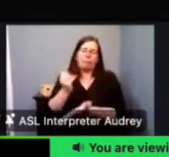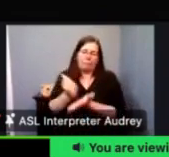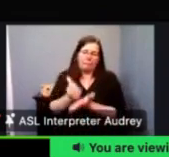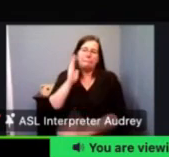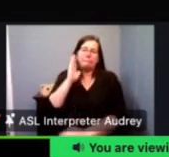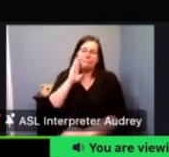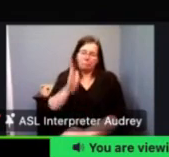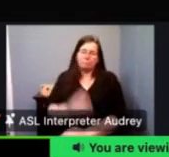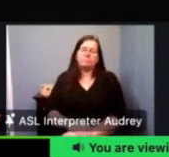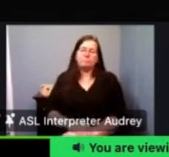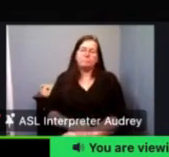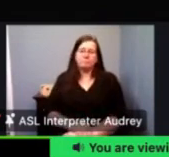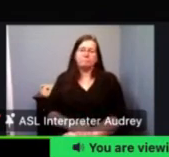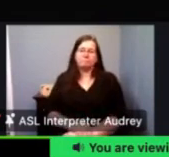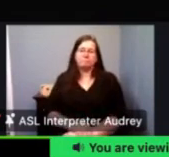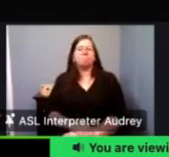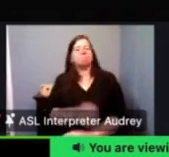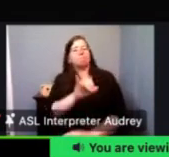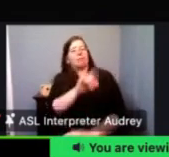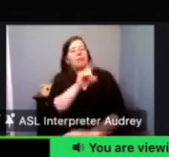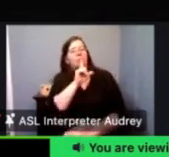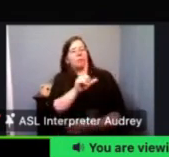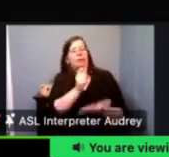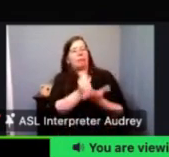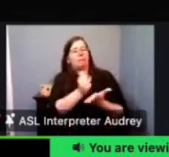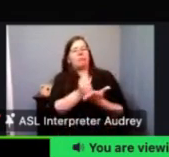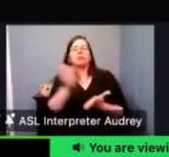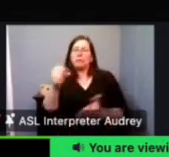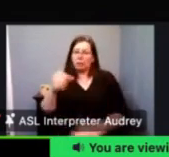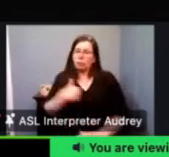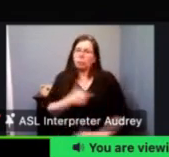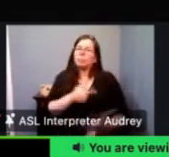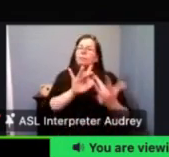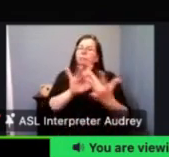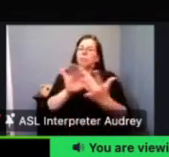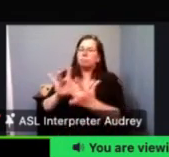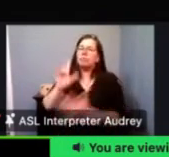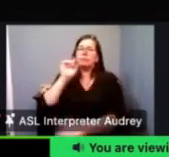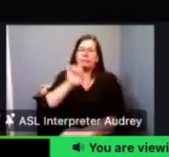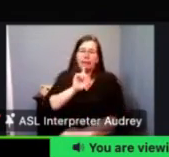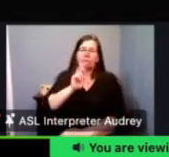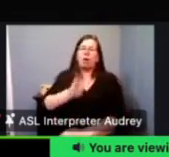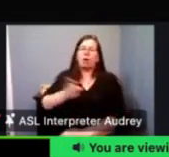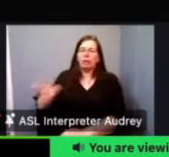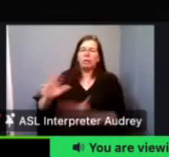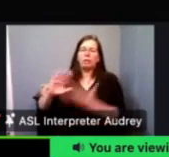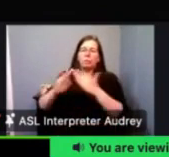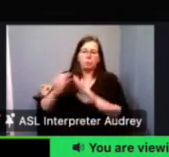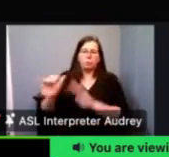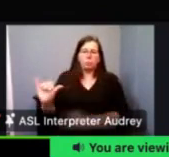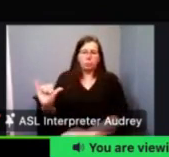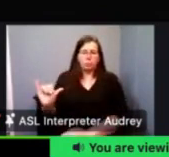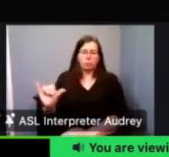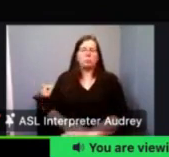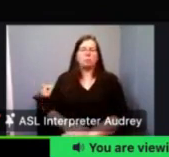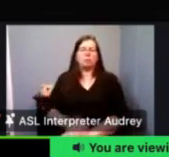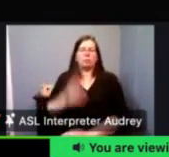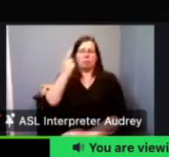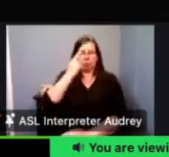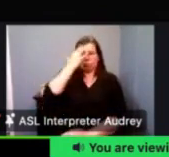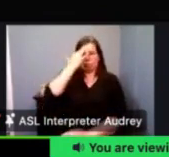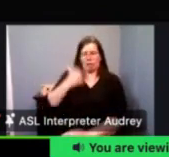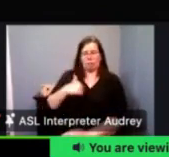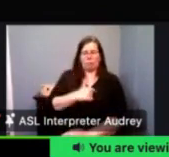too. That's all very helpful. And yes, we do reach out to deaf, hard of hearing community as well, which is why we